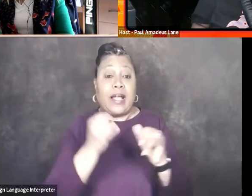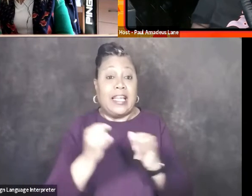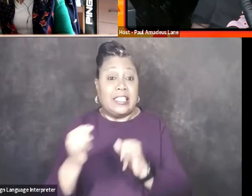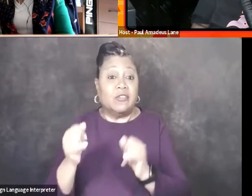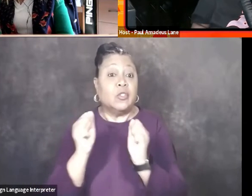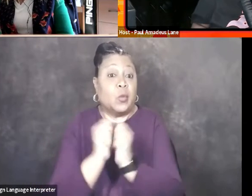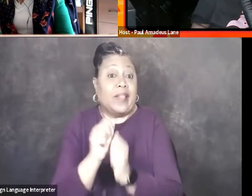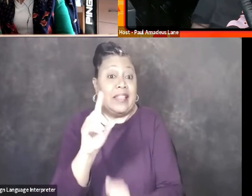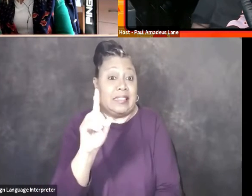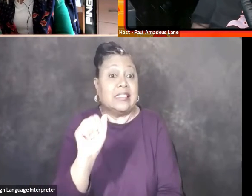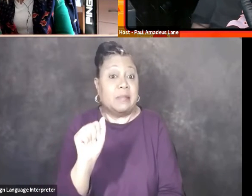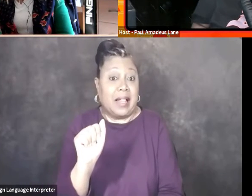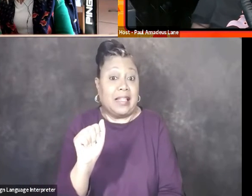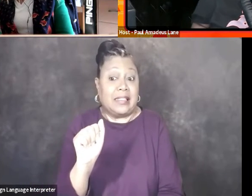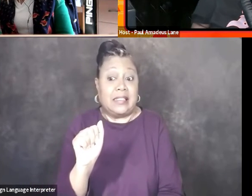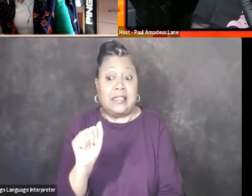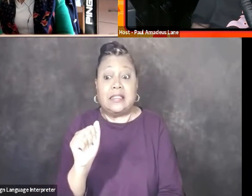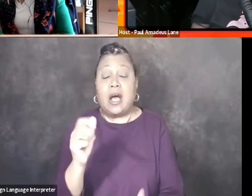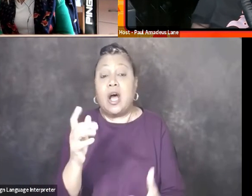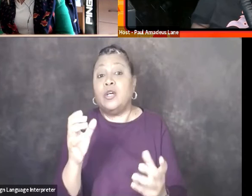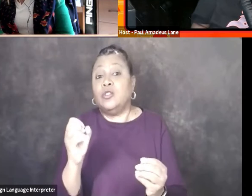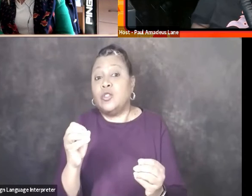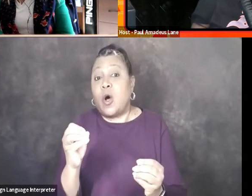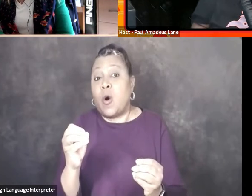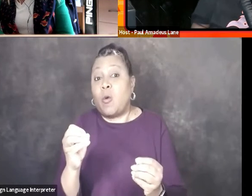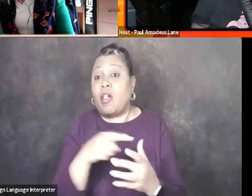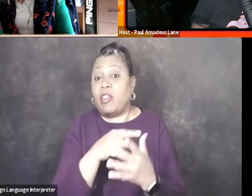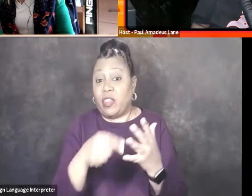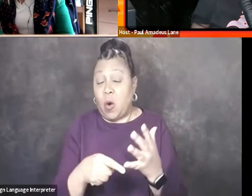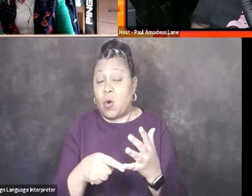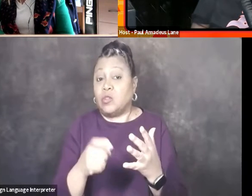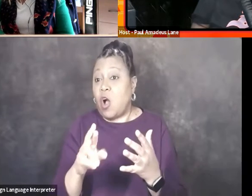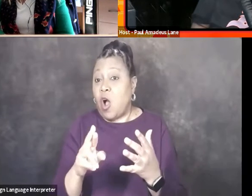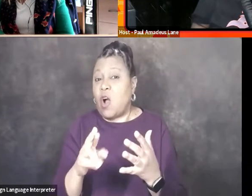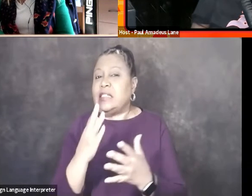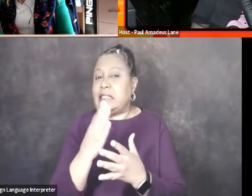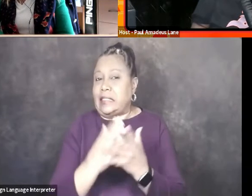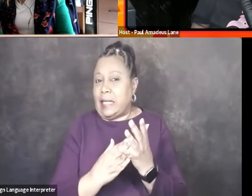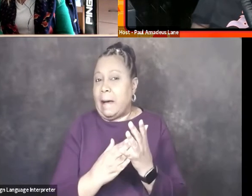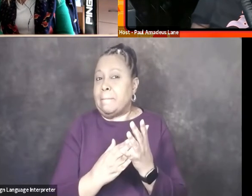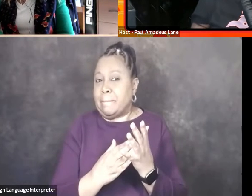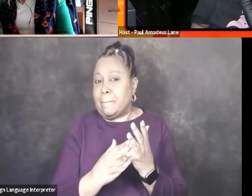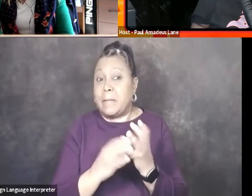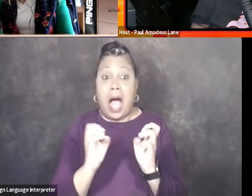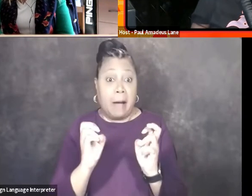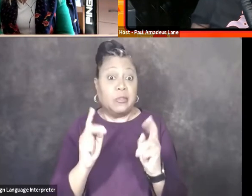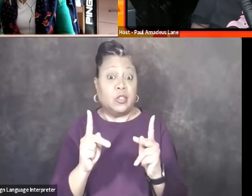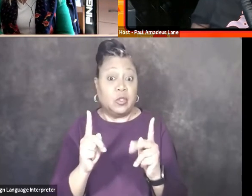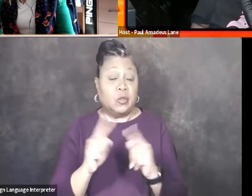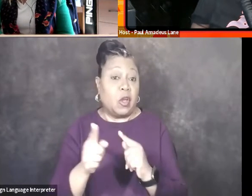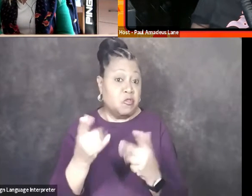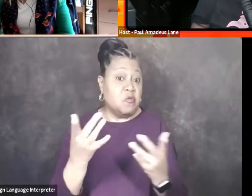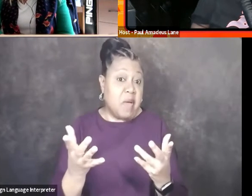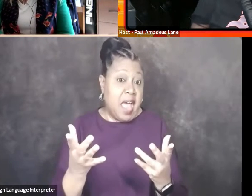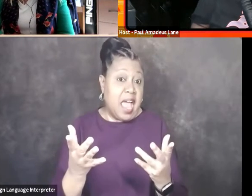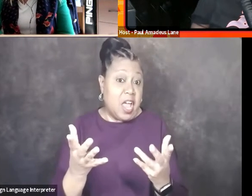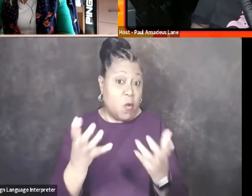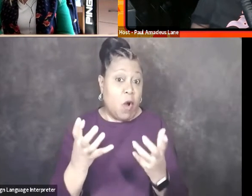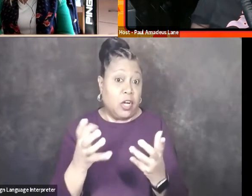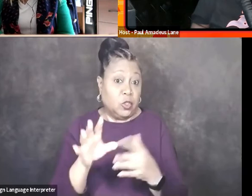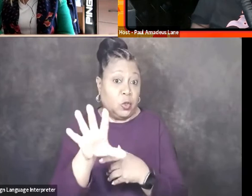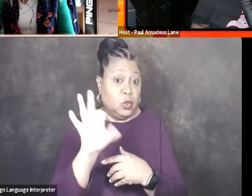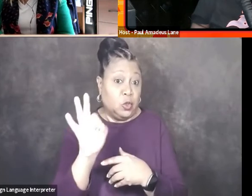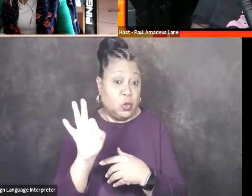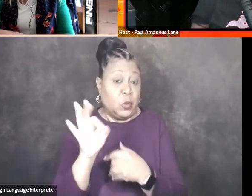with disabilities. So, those are some opportunities where you may want to